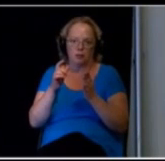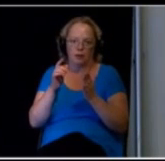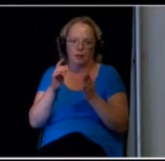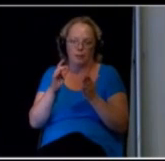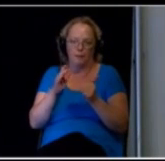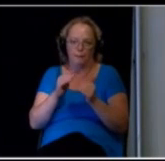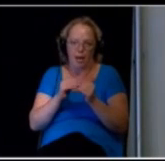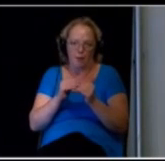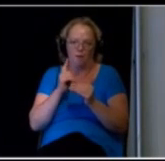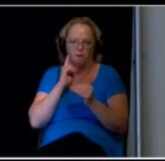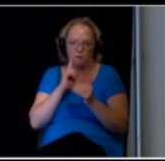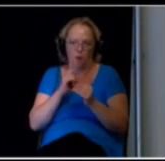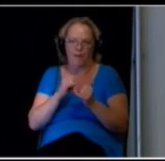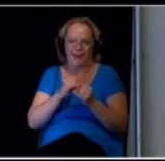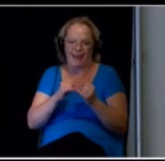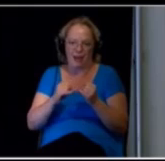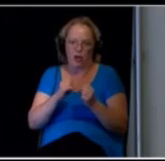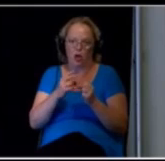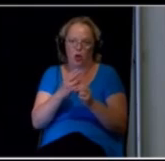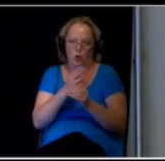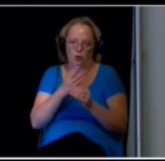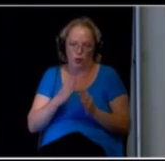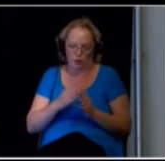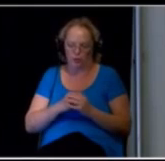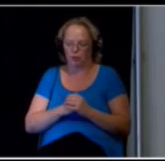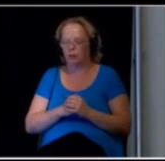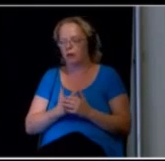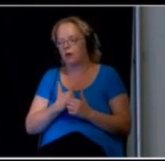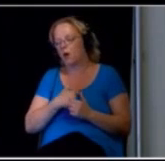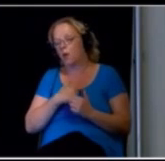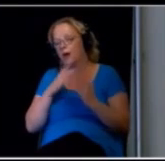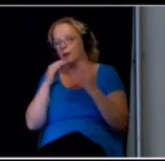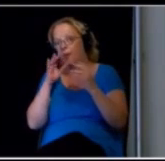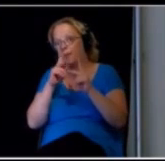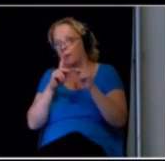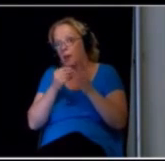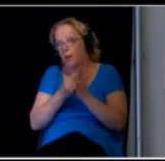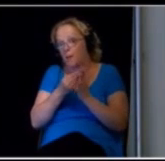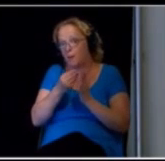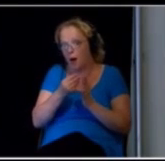that the net result is we're expecting people to be able to purchase and install the